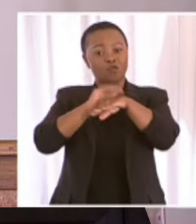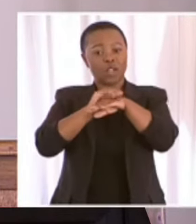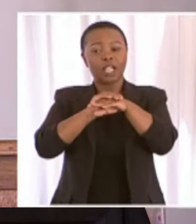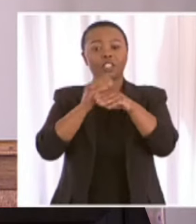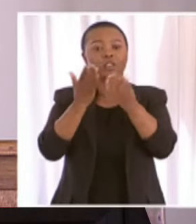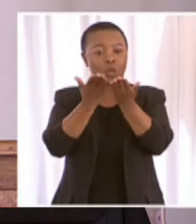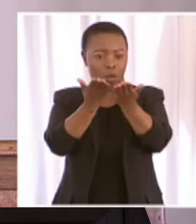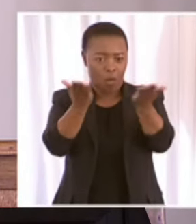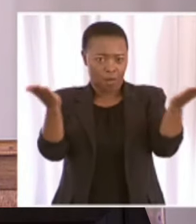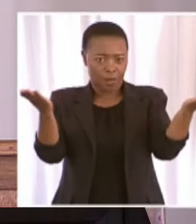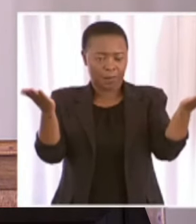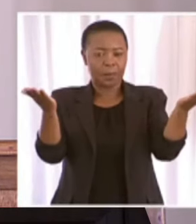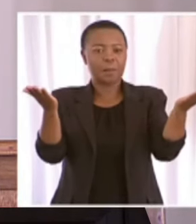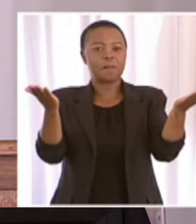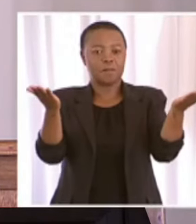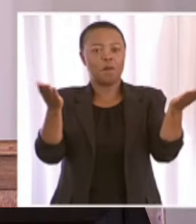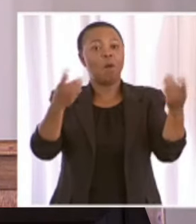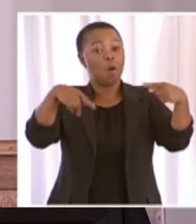that are here